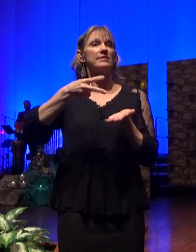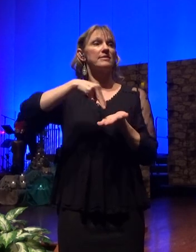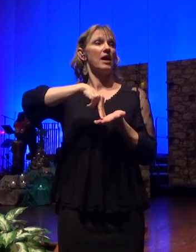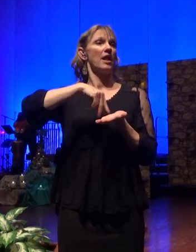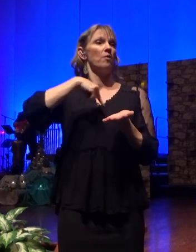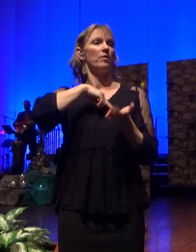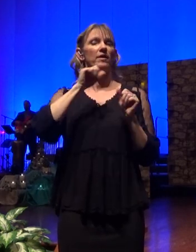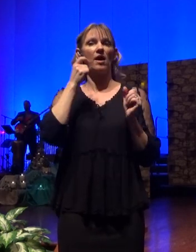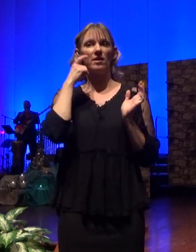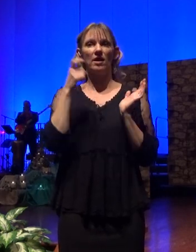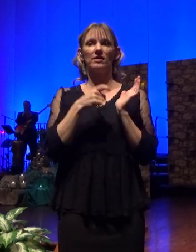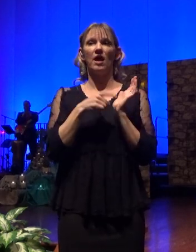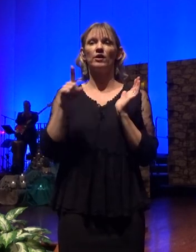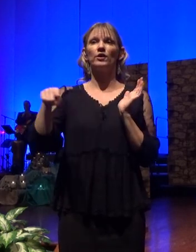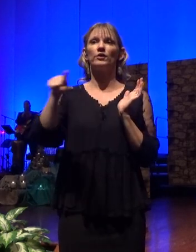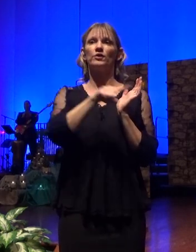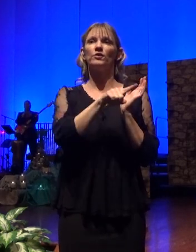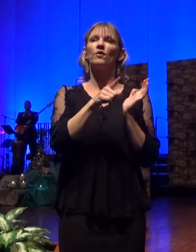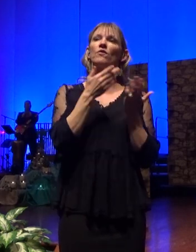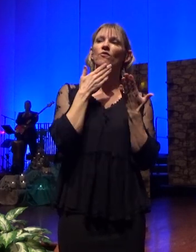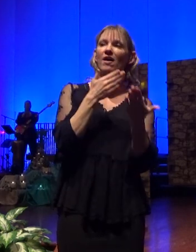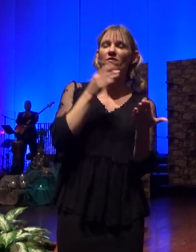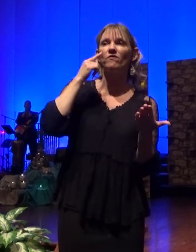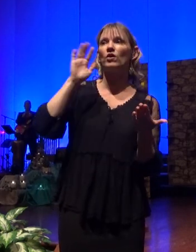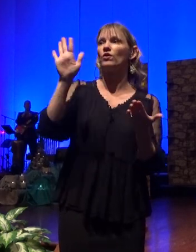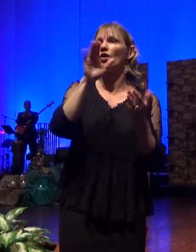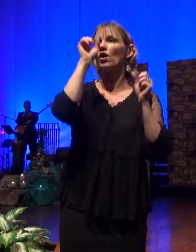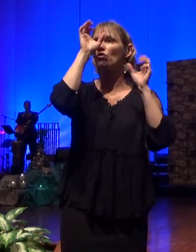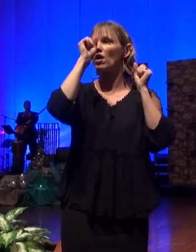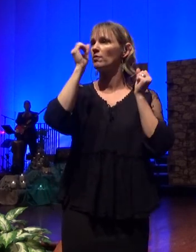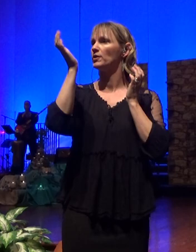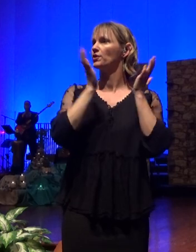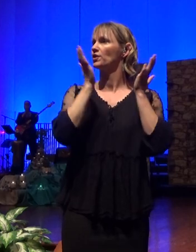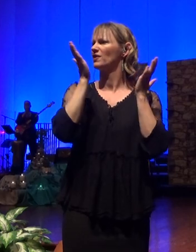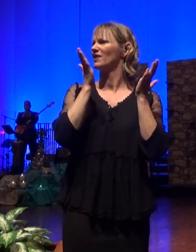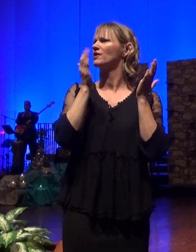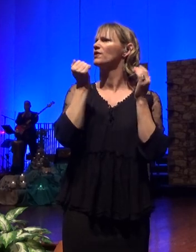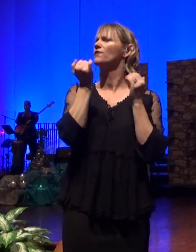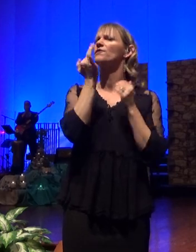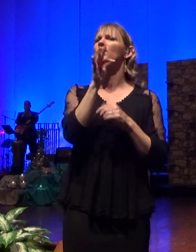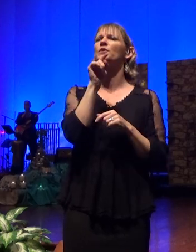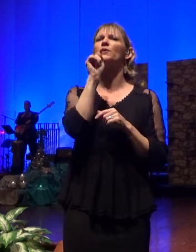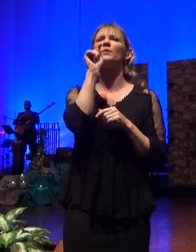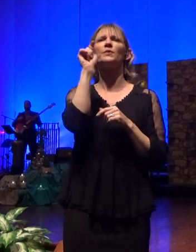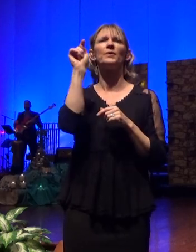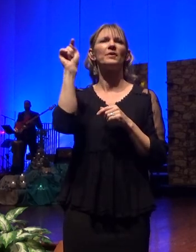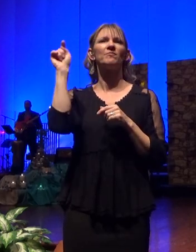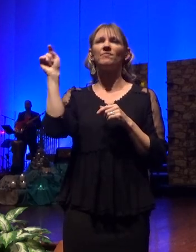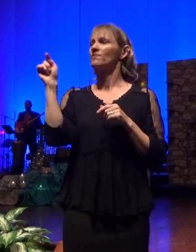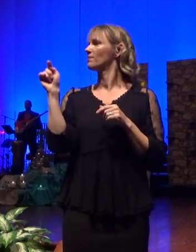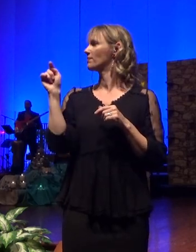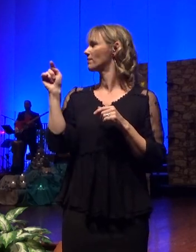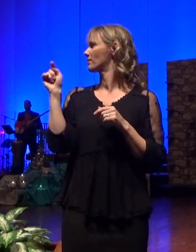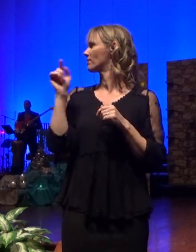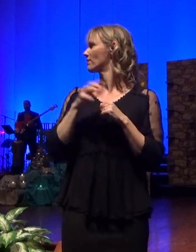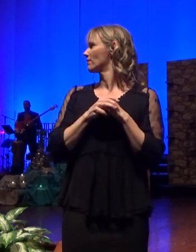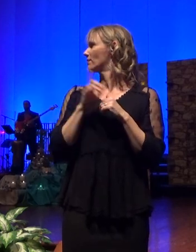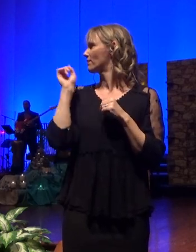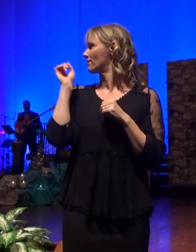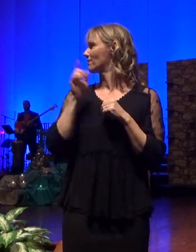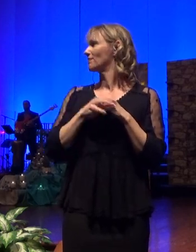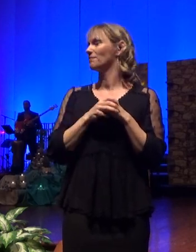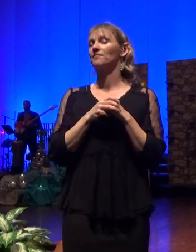grateful for your incredible service. Oh, they're out there. Yeah. And in